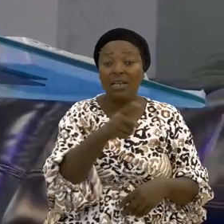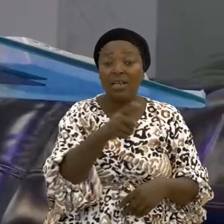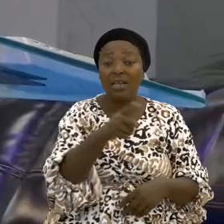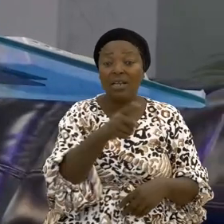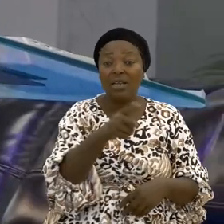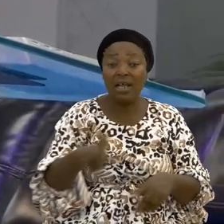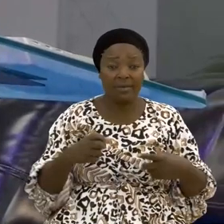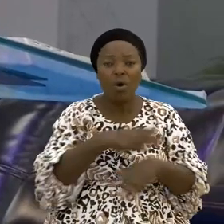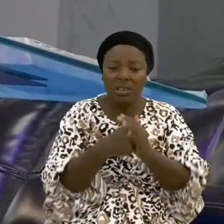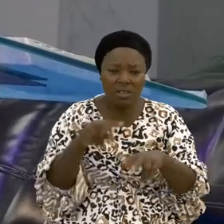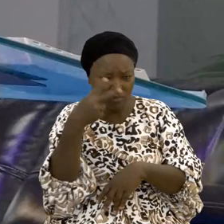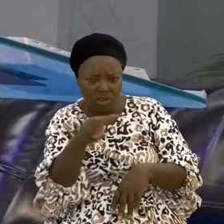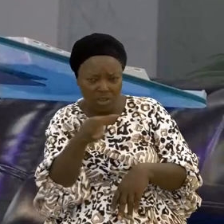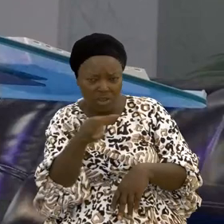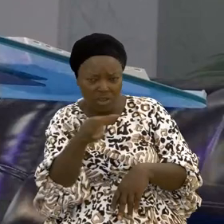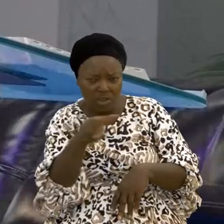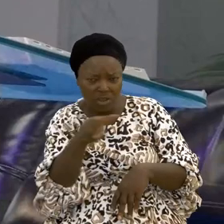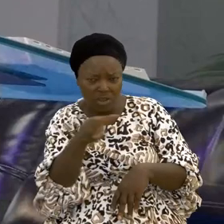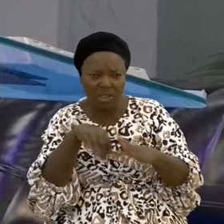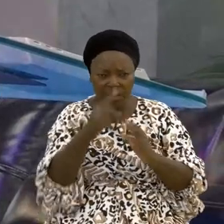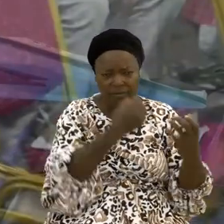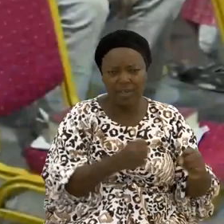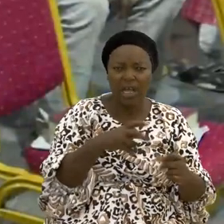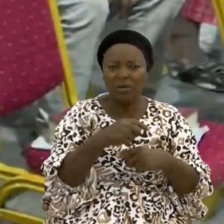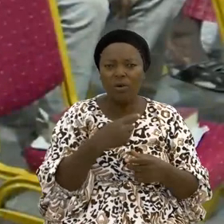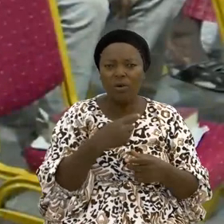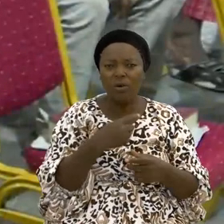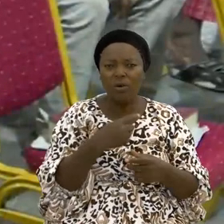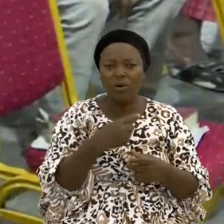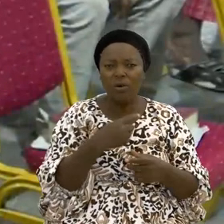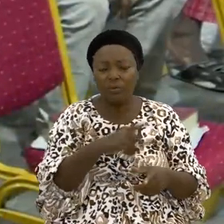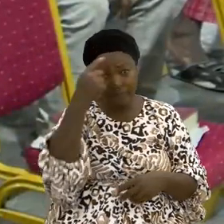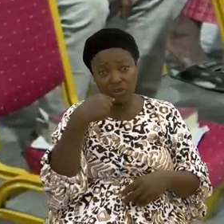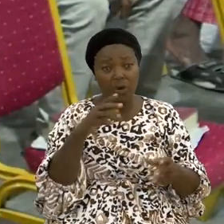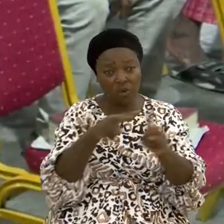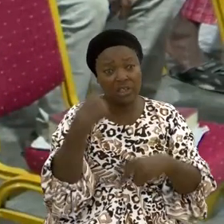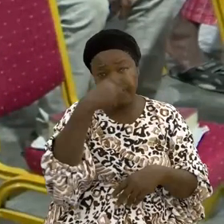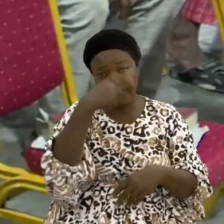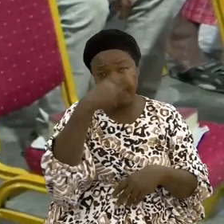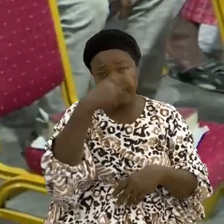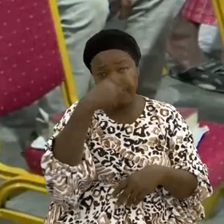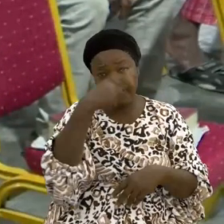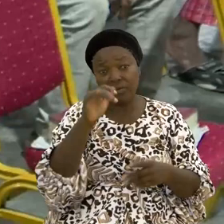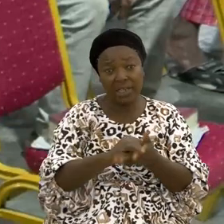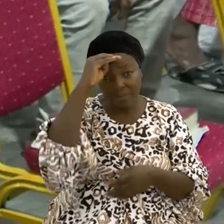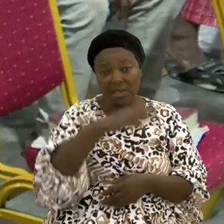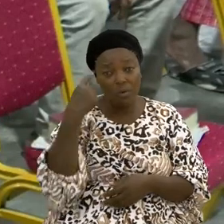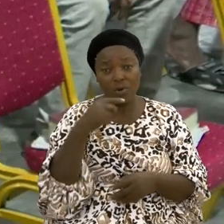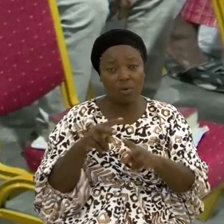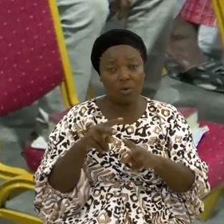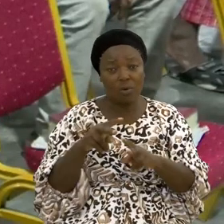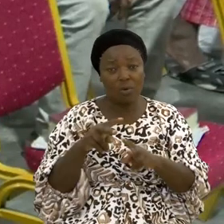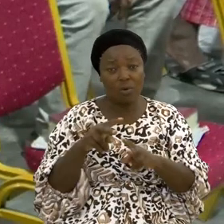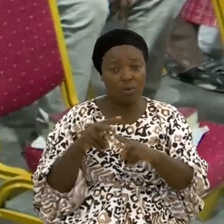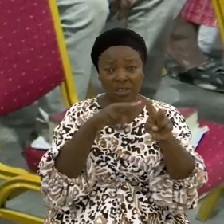are watching is the face of Nebuchadnezzar. They are watching the face of that man. They are watching the face of that